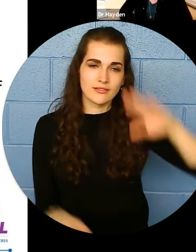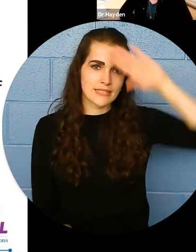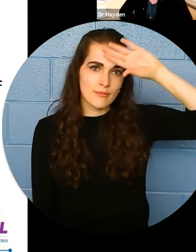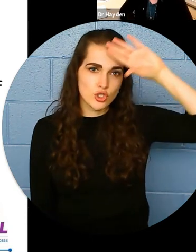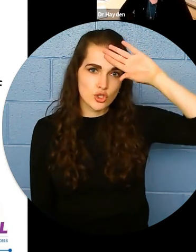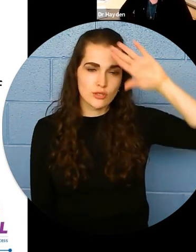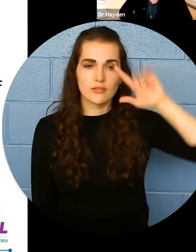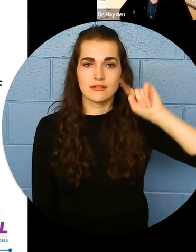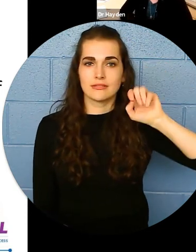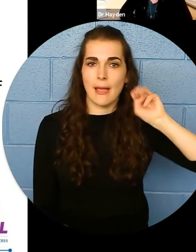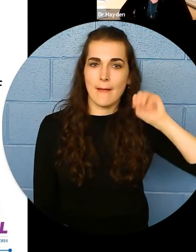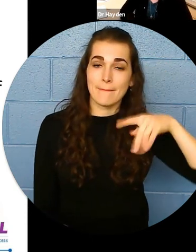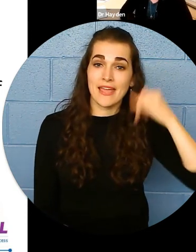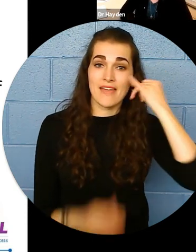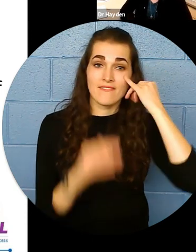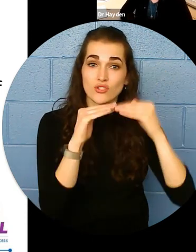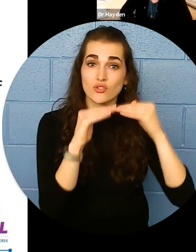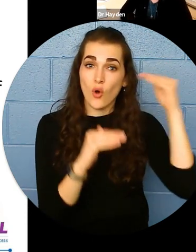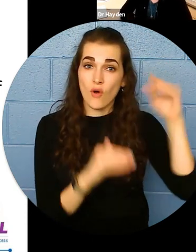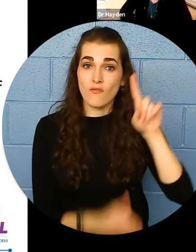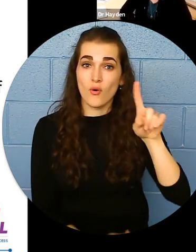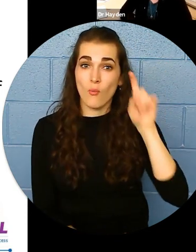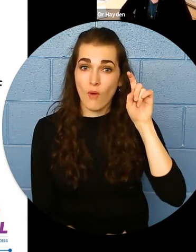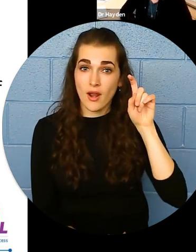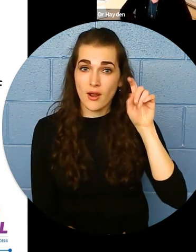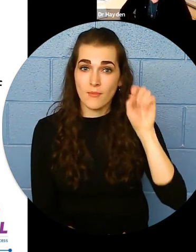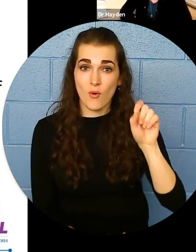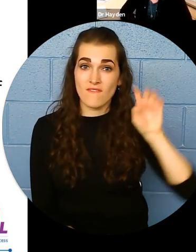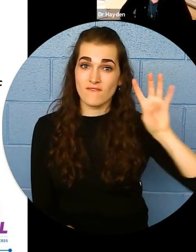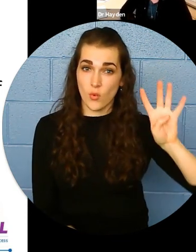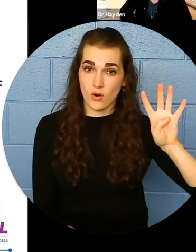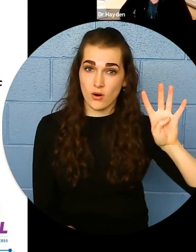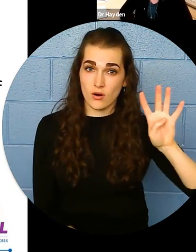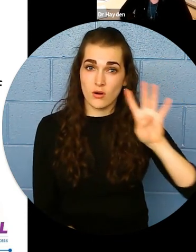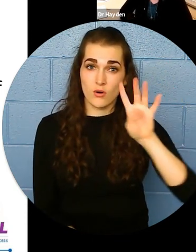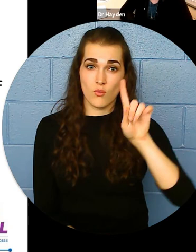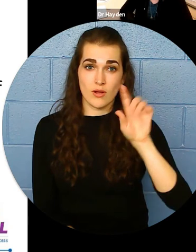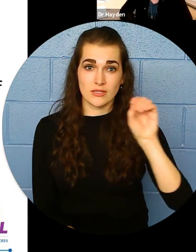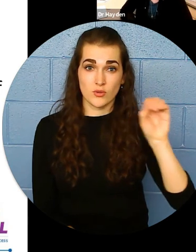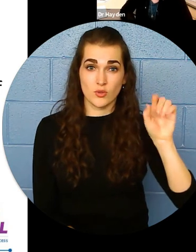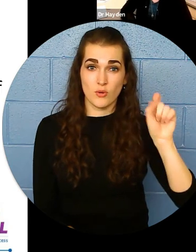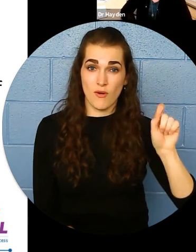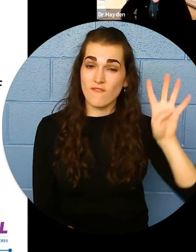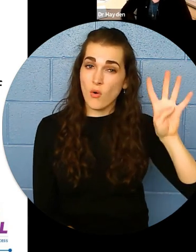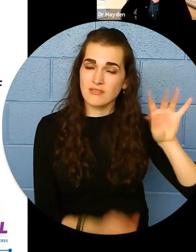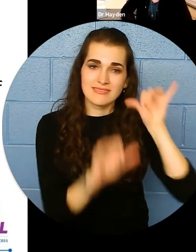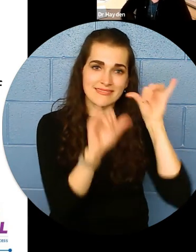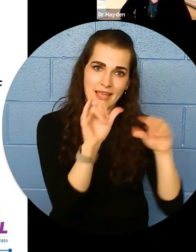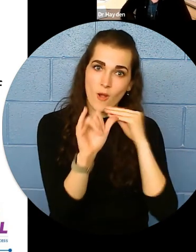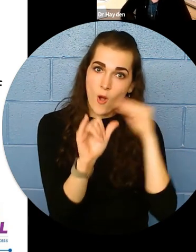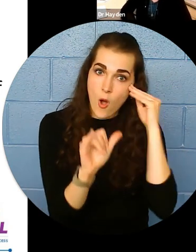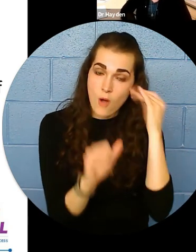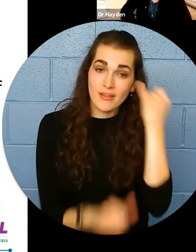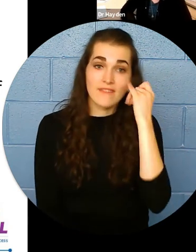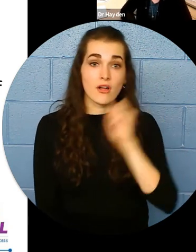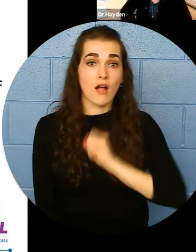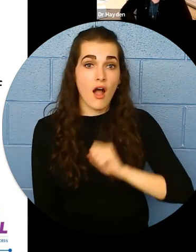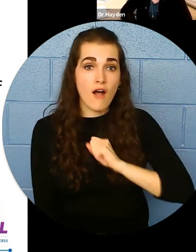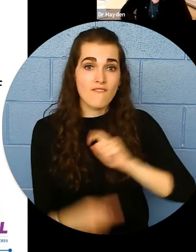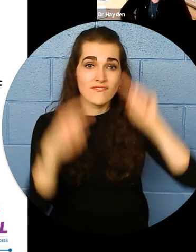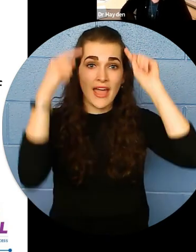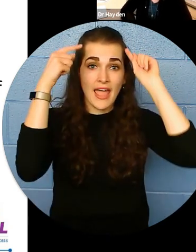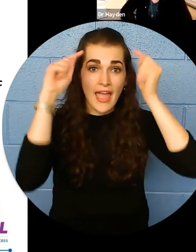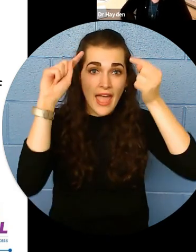they have a temperature of over 100 degrees, 0.4, please keep them home. If they have a cough,